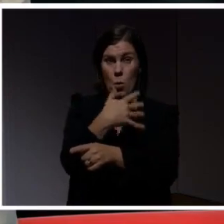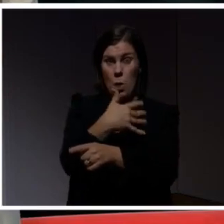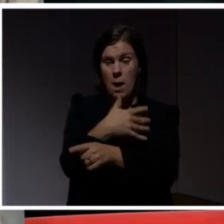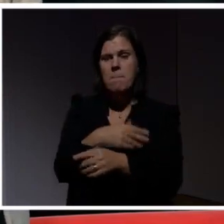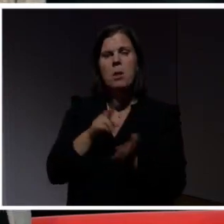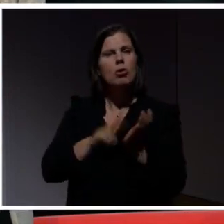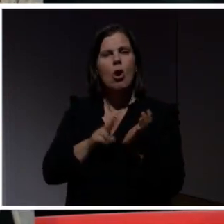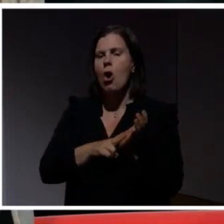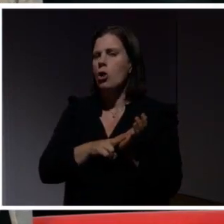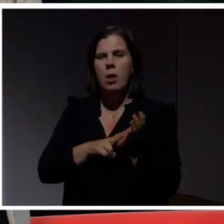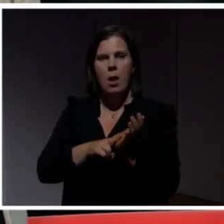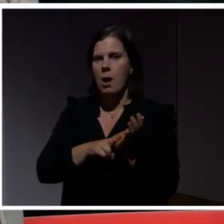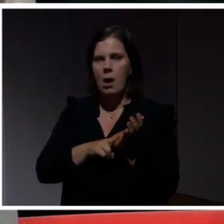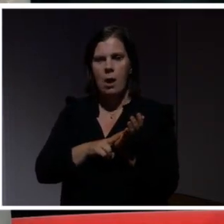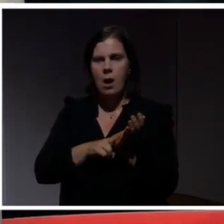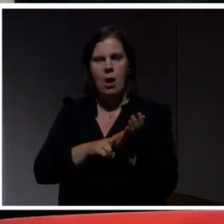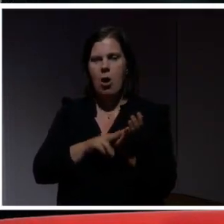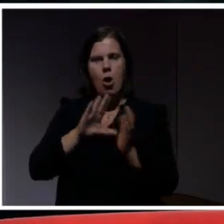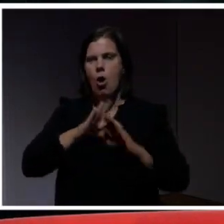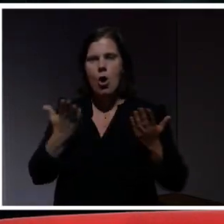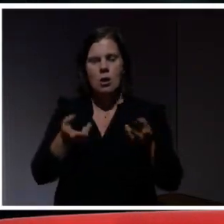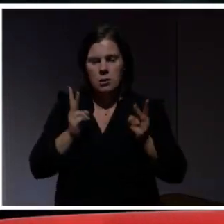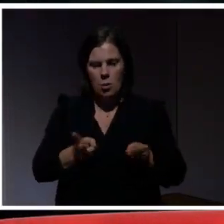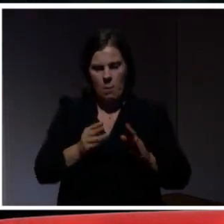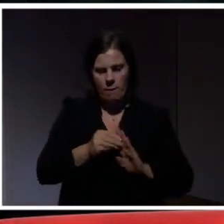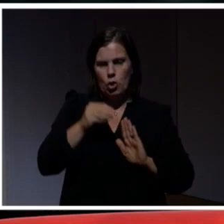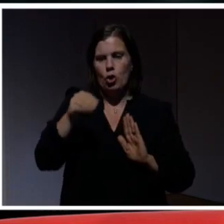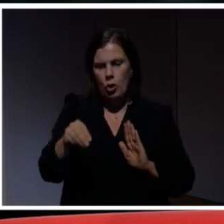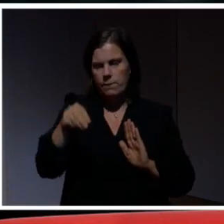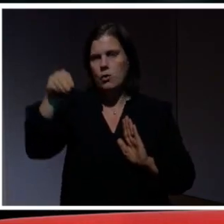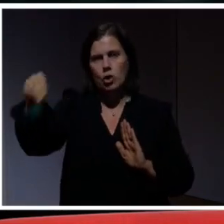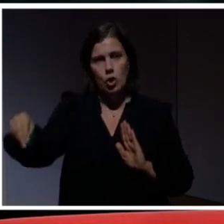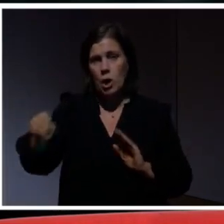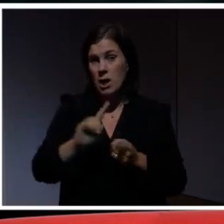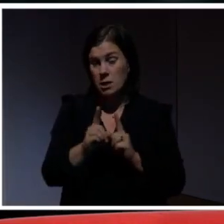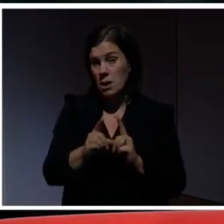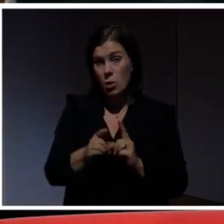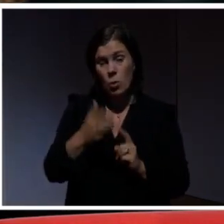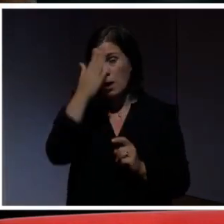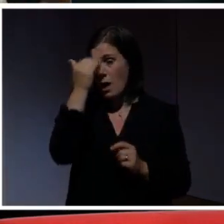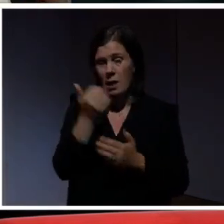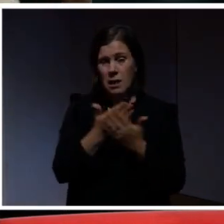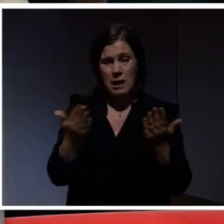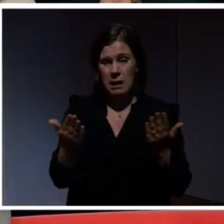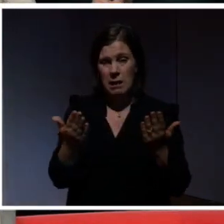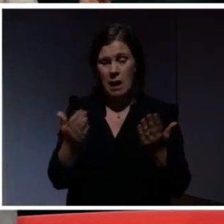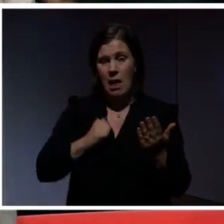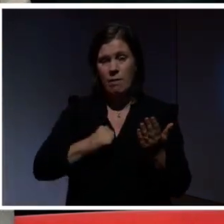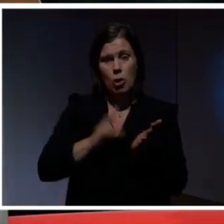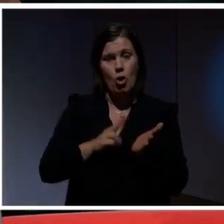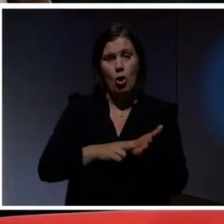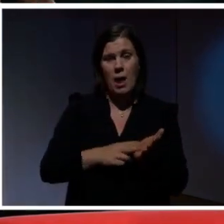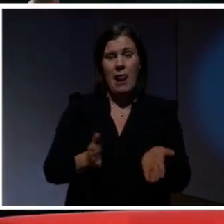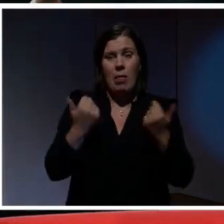And data doesn't necessarily have that interoperability. You can't use data everywhere so